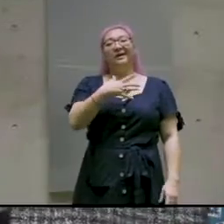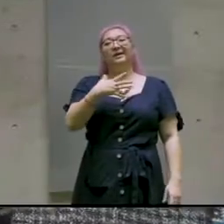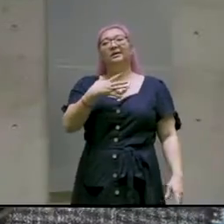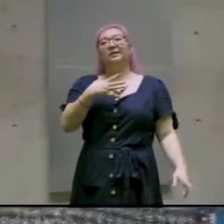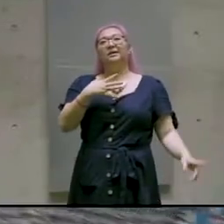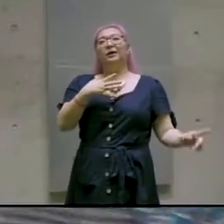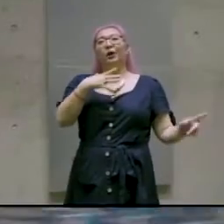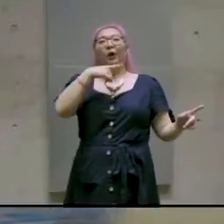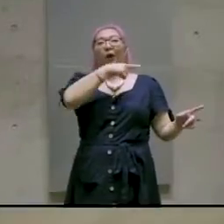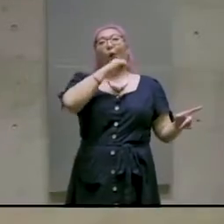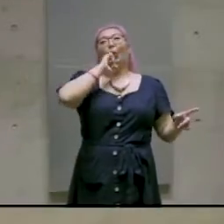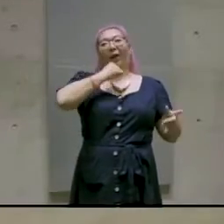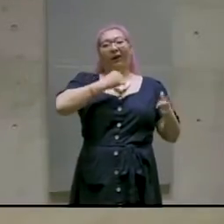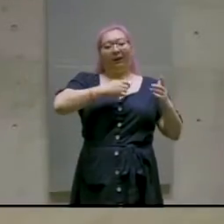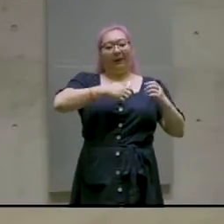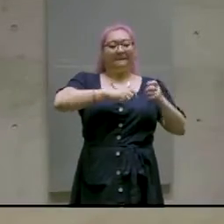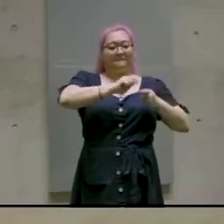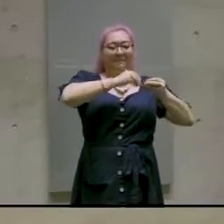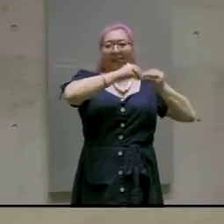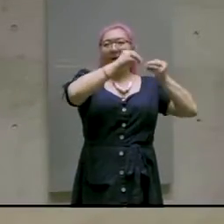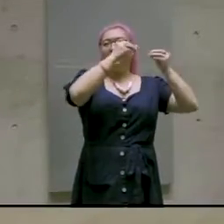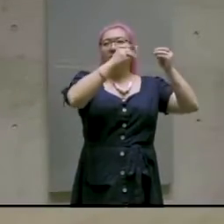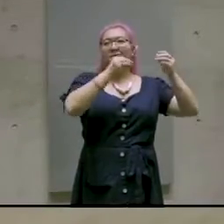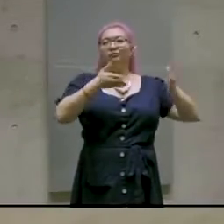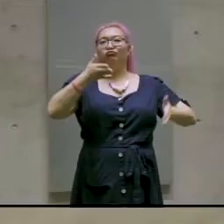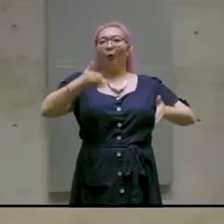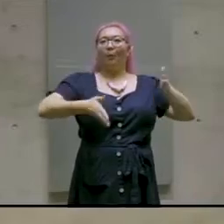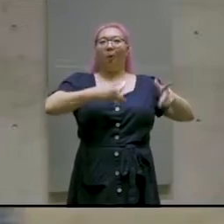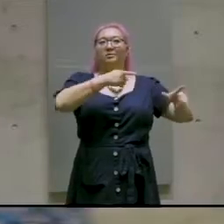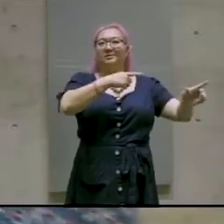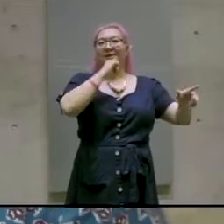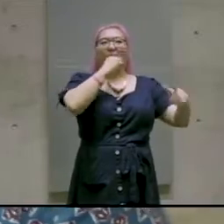like more than you. So he's not really in this for the long term.